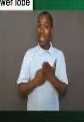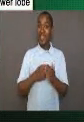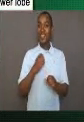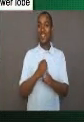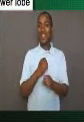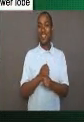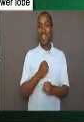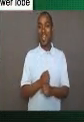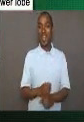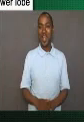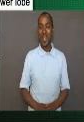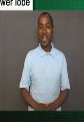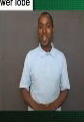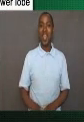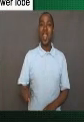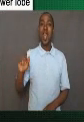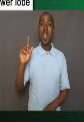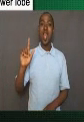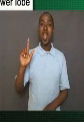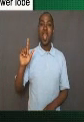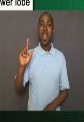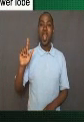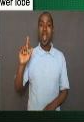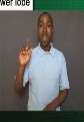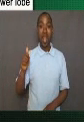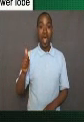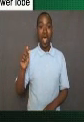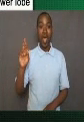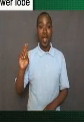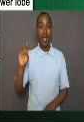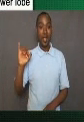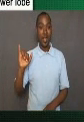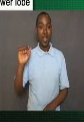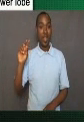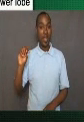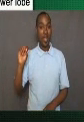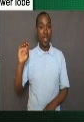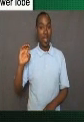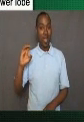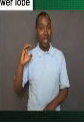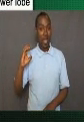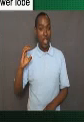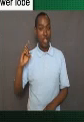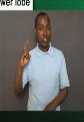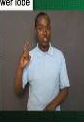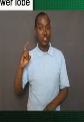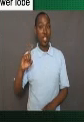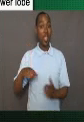The larynx, or voice box, sits on top of the trachea.